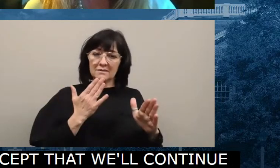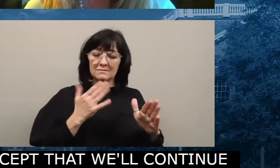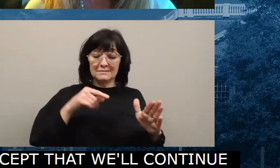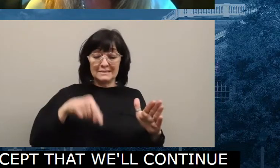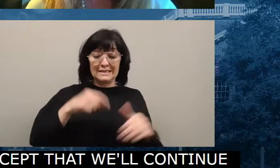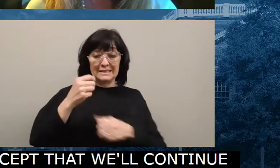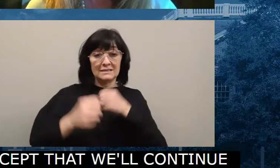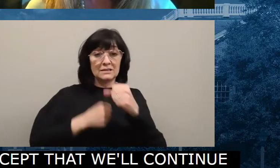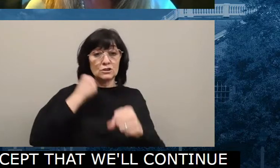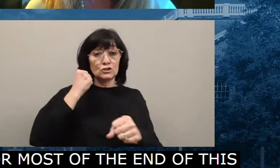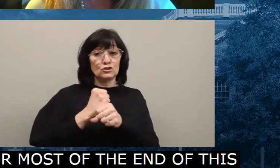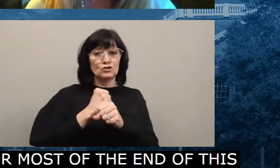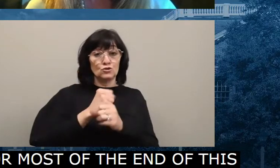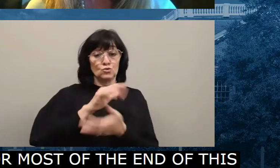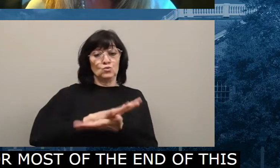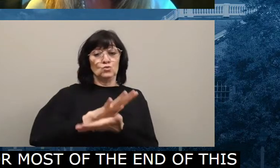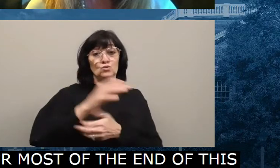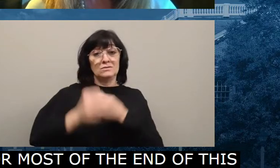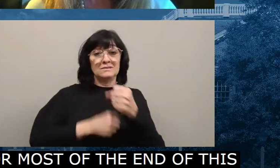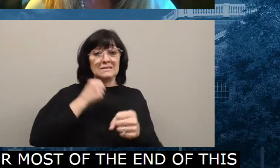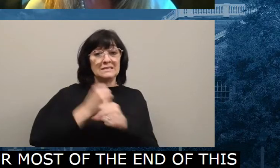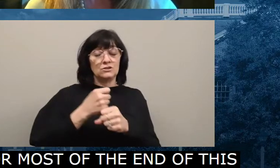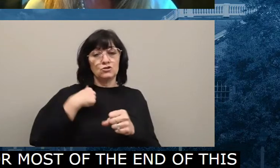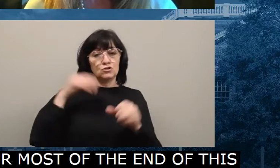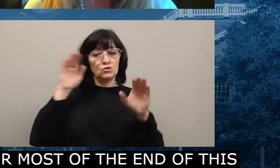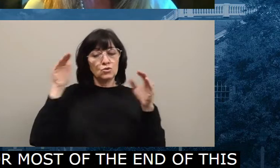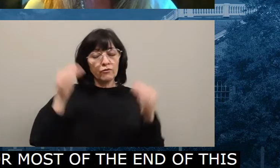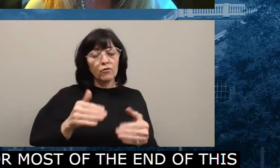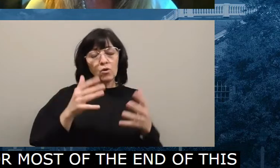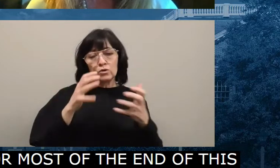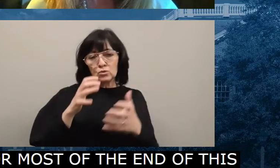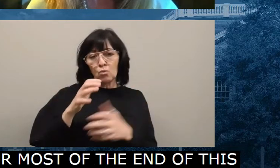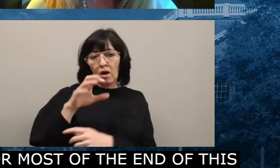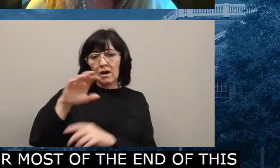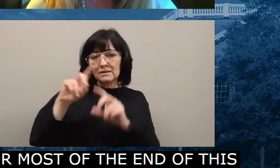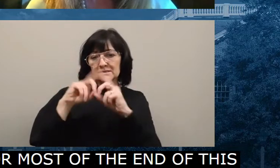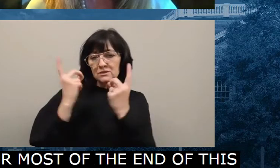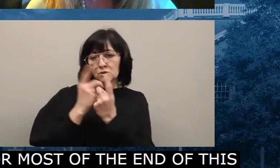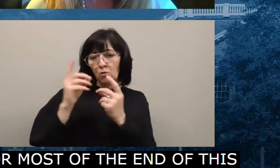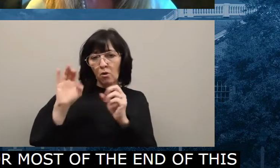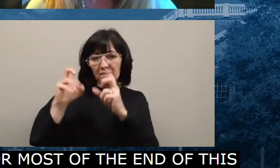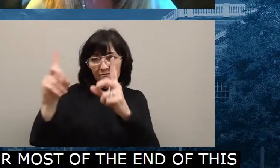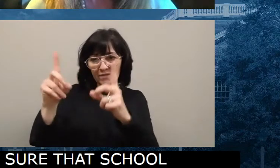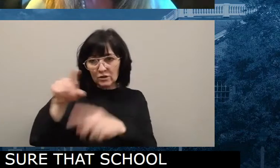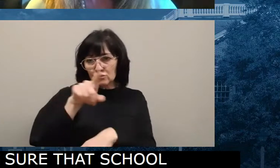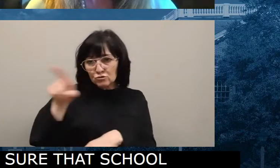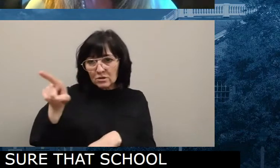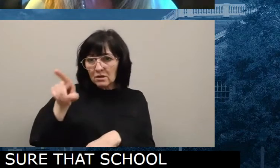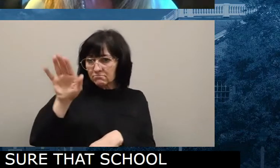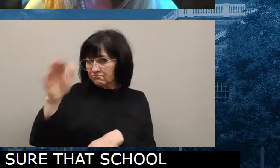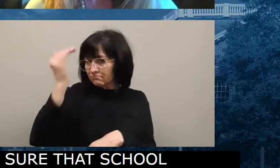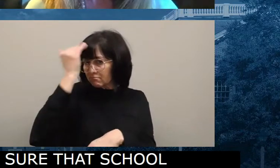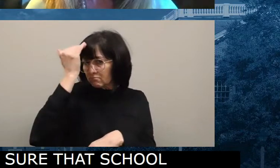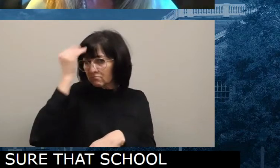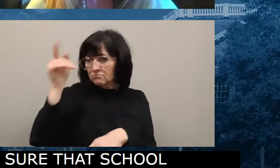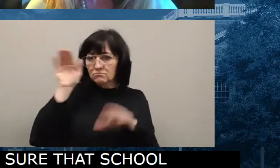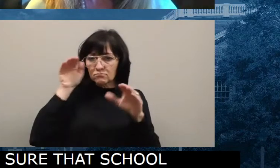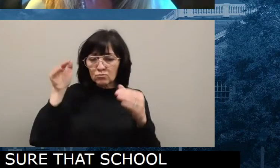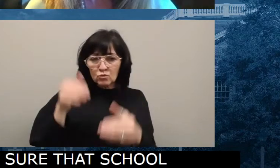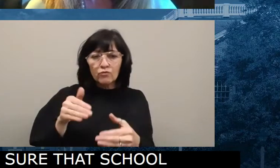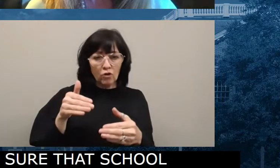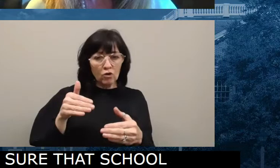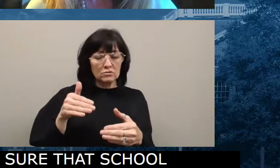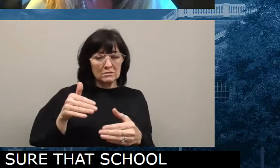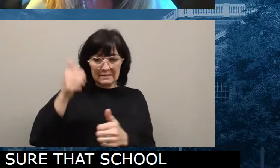on making sure that school districts, our Department of Education, are really laser focused on making sure that